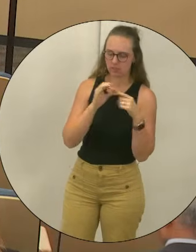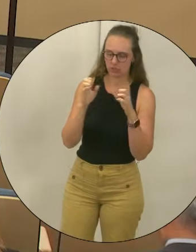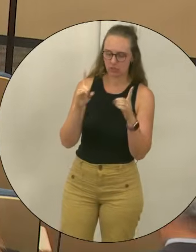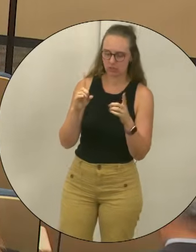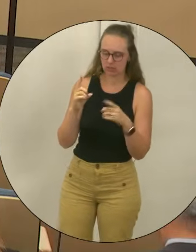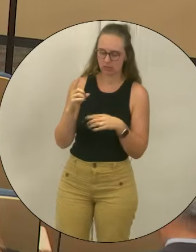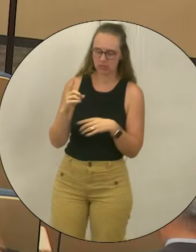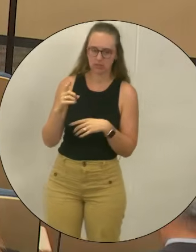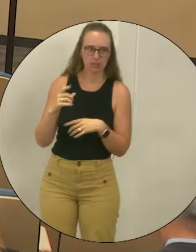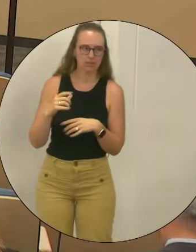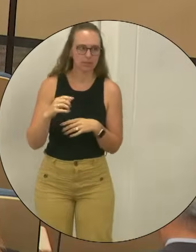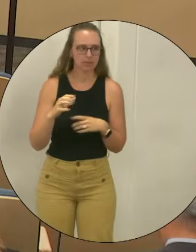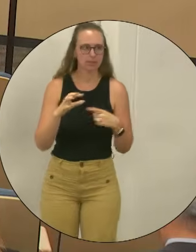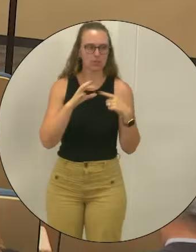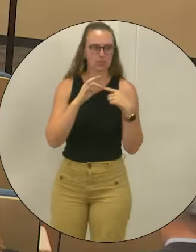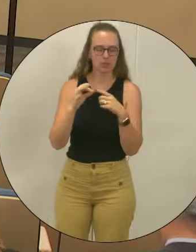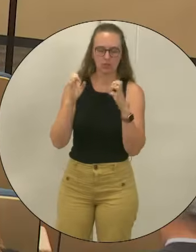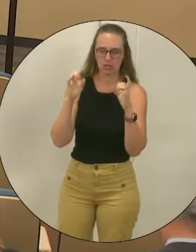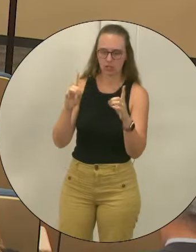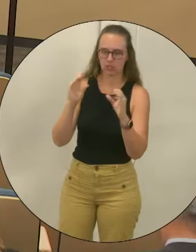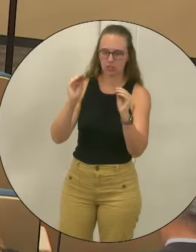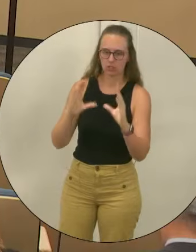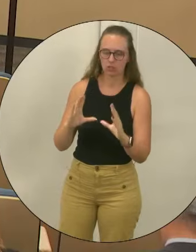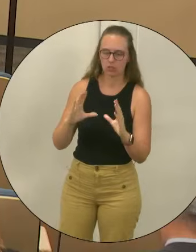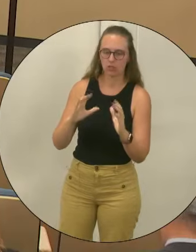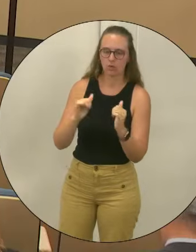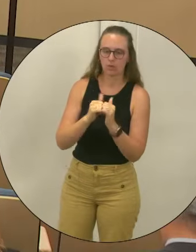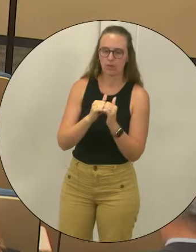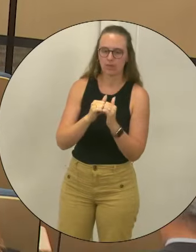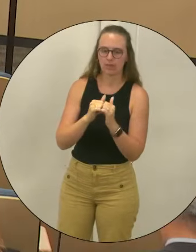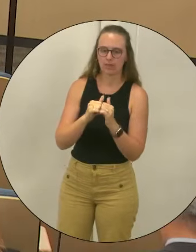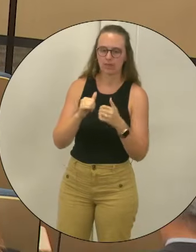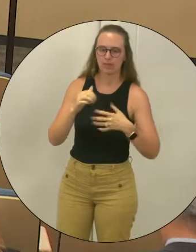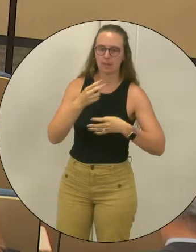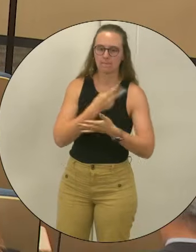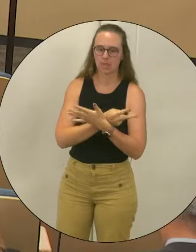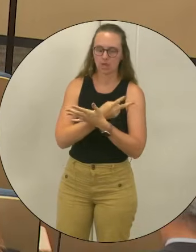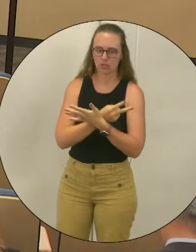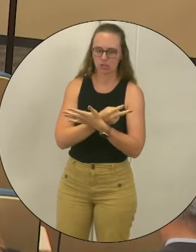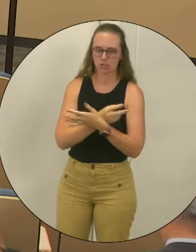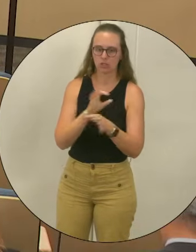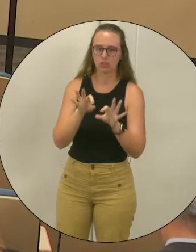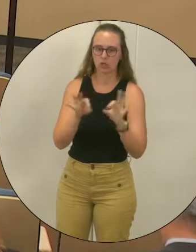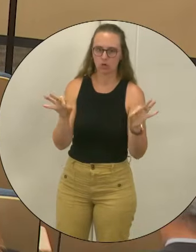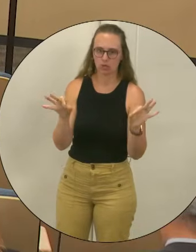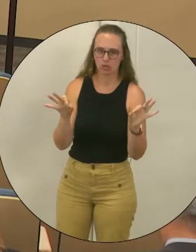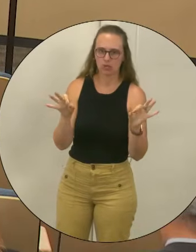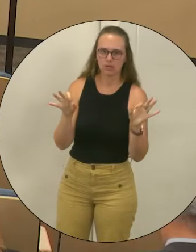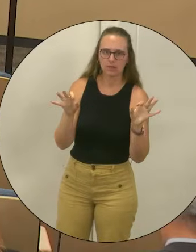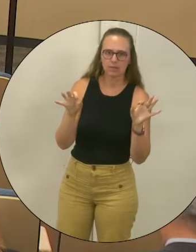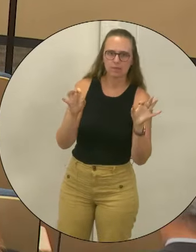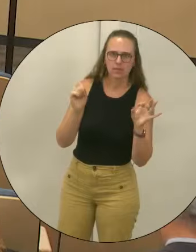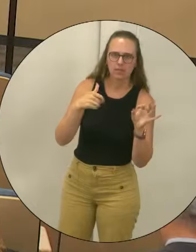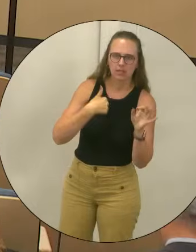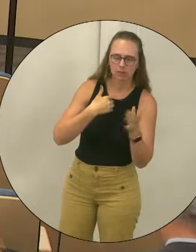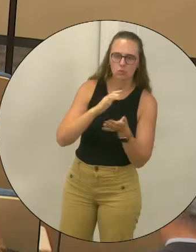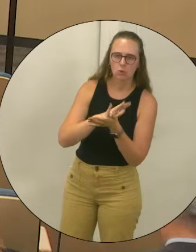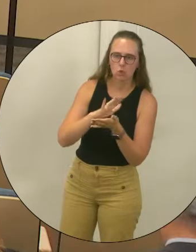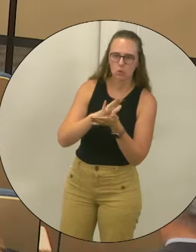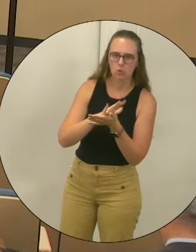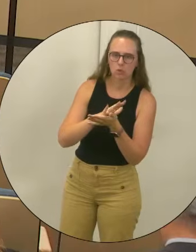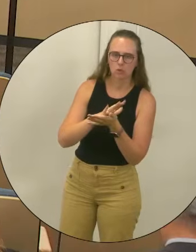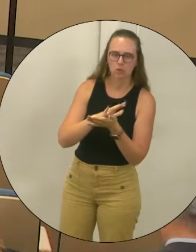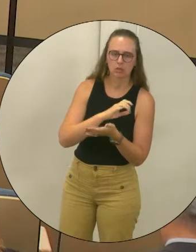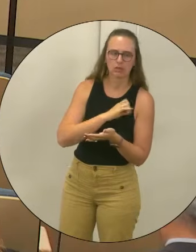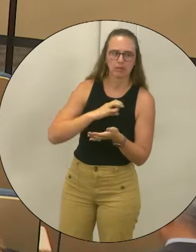highly qualified special education teacher with a master's degree in educational administration. And yes, I was a school administrator. I used